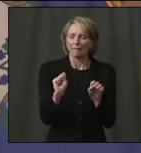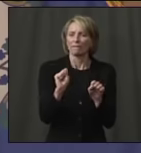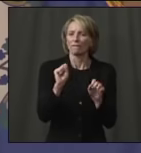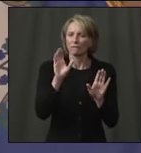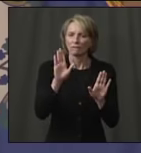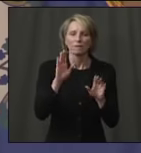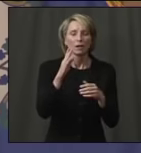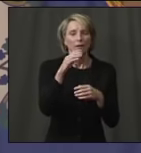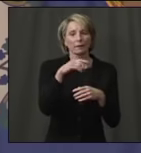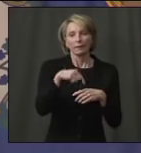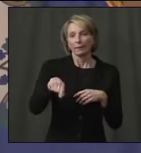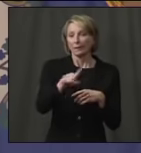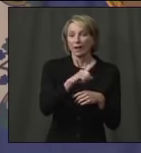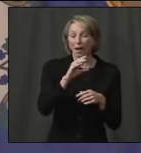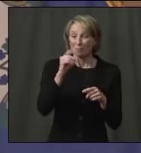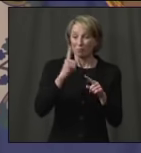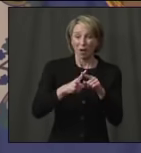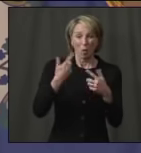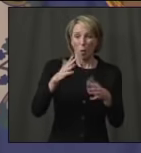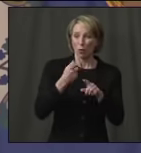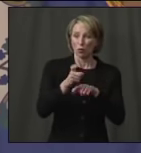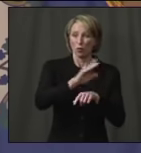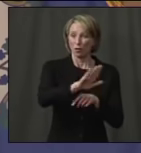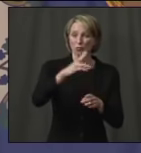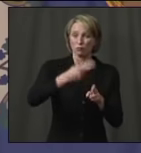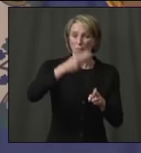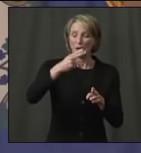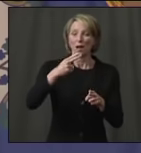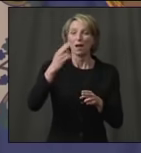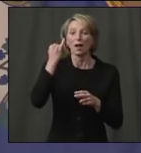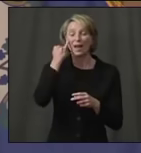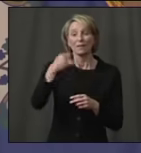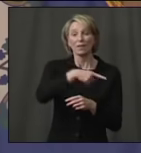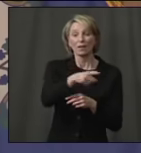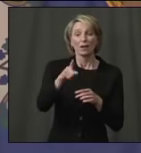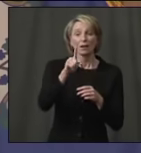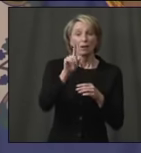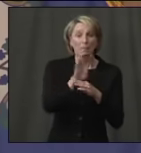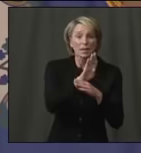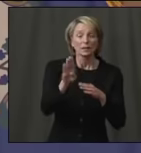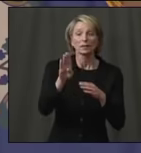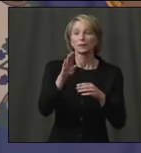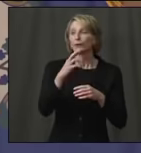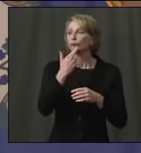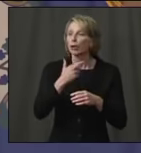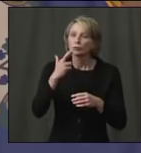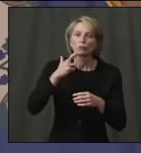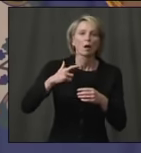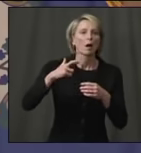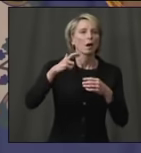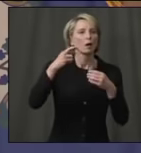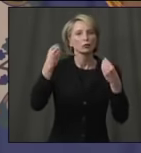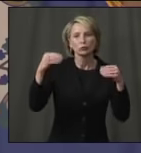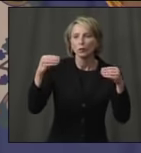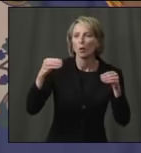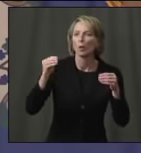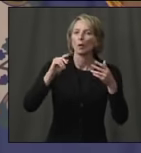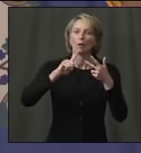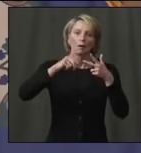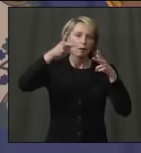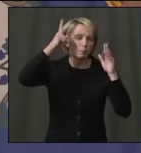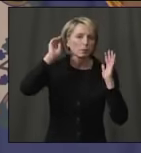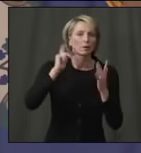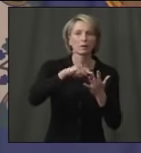in a matter of your reputation. If you're going to get customers to come back to your restaurant, to your facility, your salon, you're going to bend